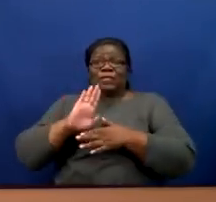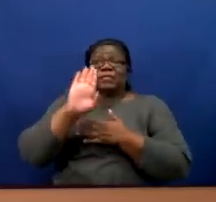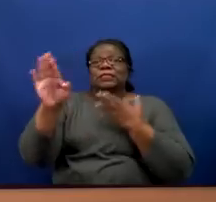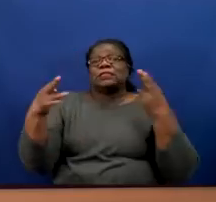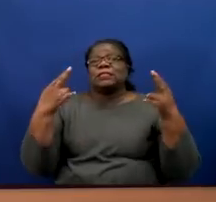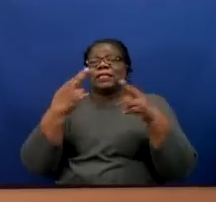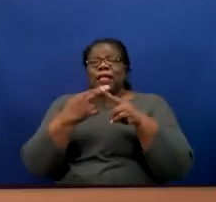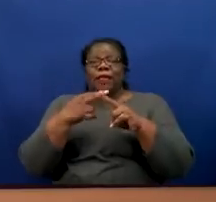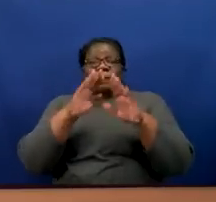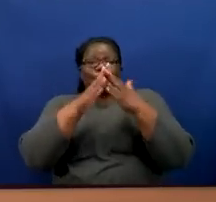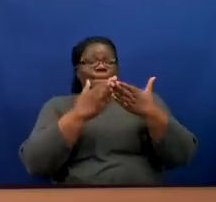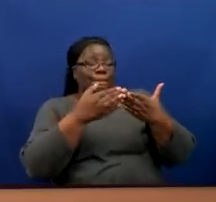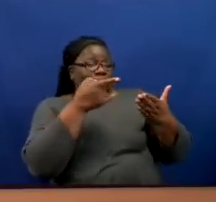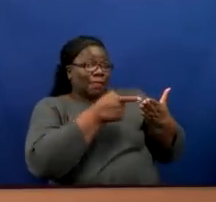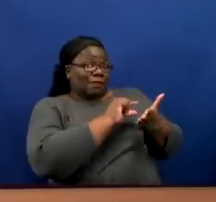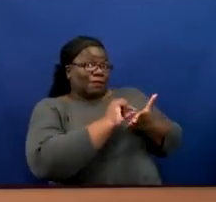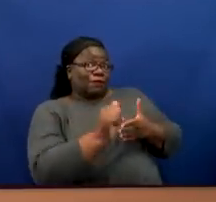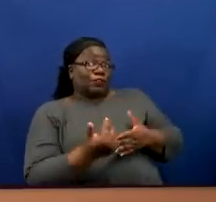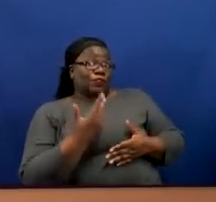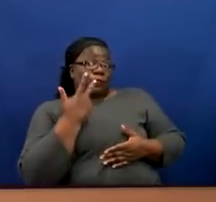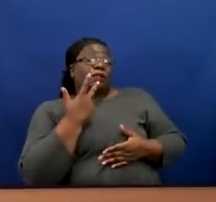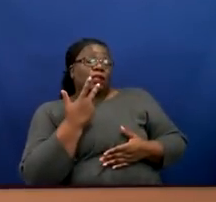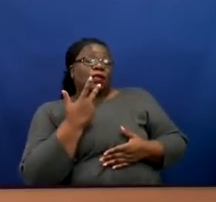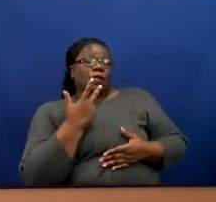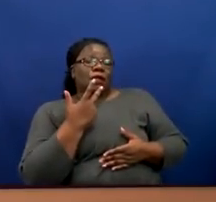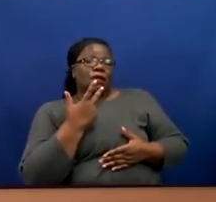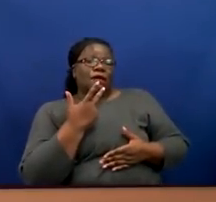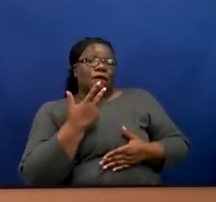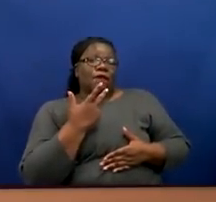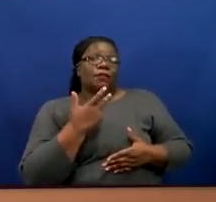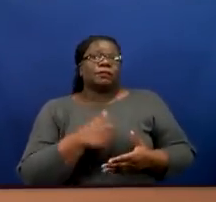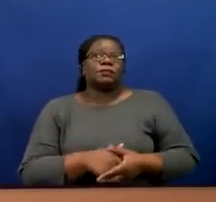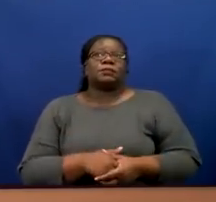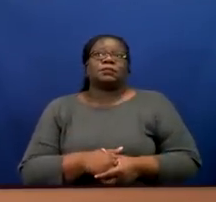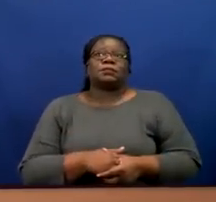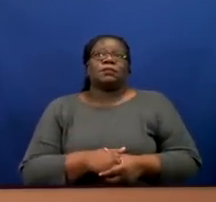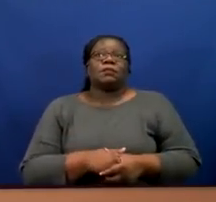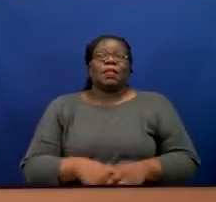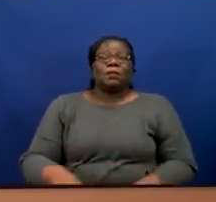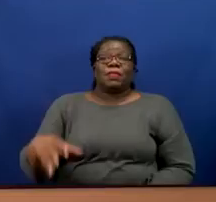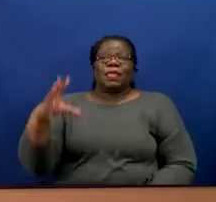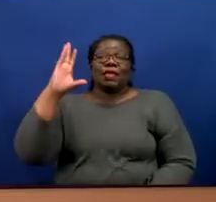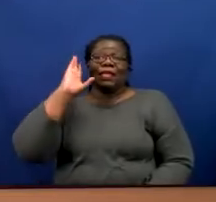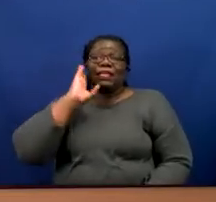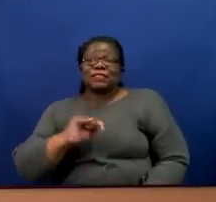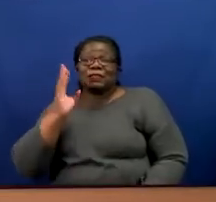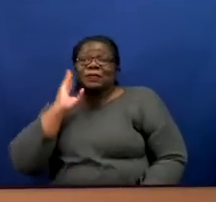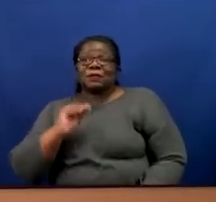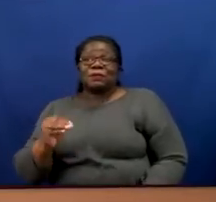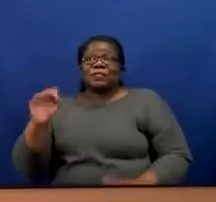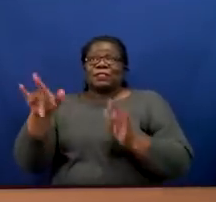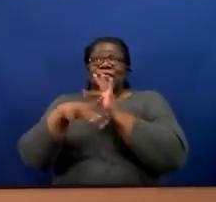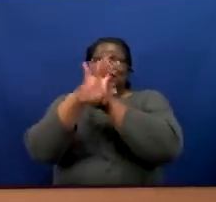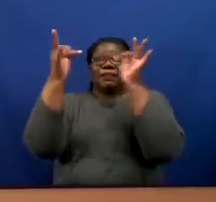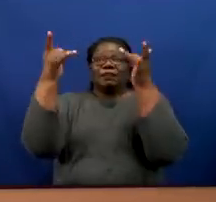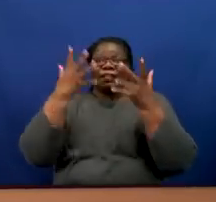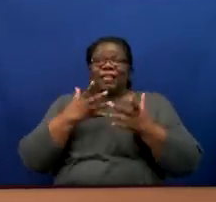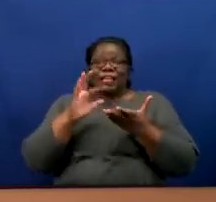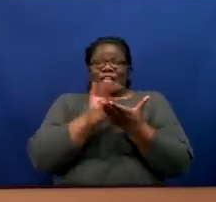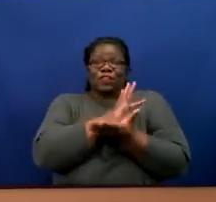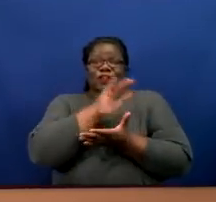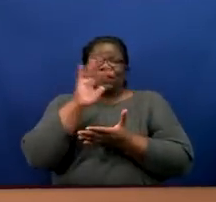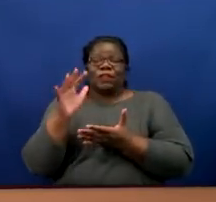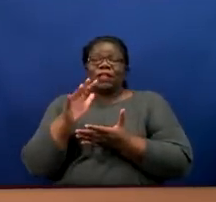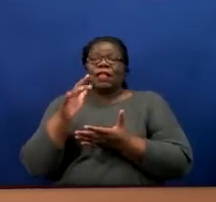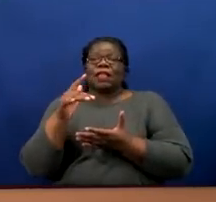I'm in your Bible. I'm at verse 3 now, because verse 3 says that when they experienced the fire, when they experienced the glory, they